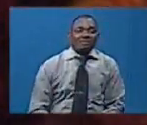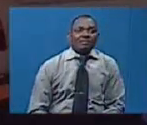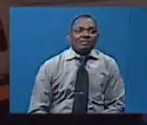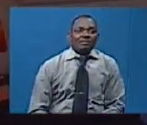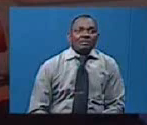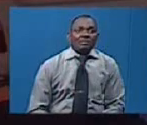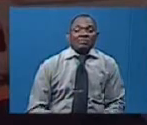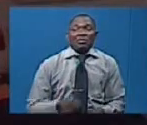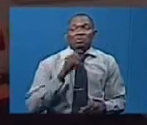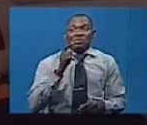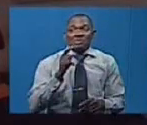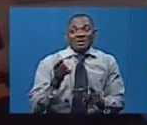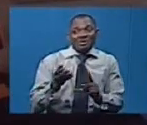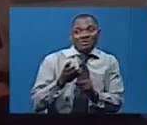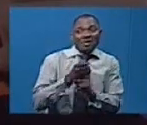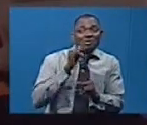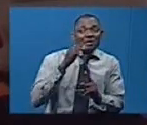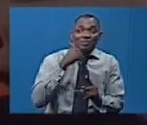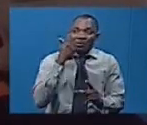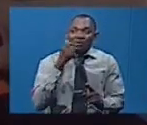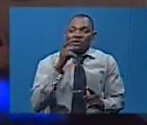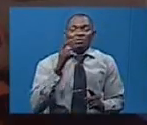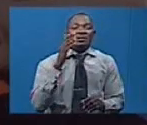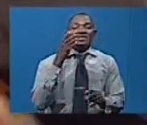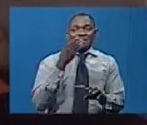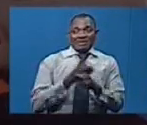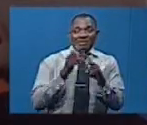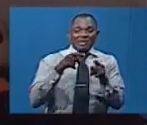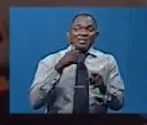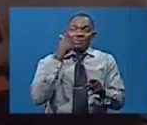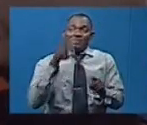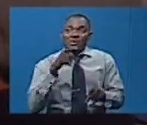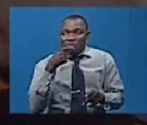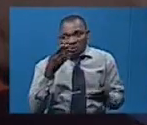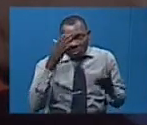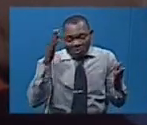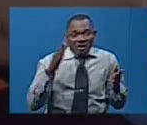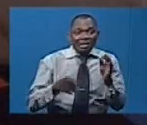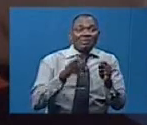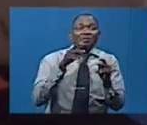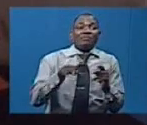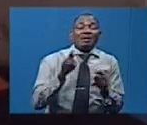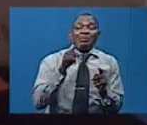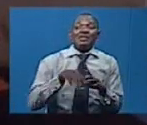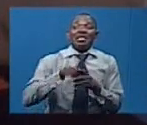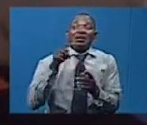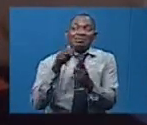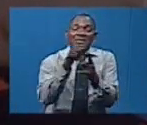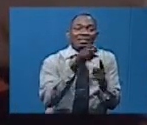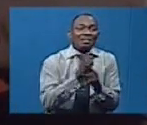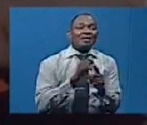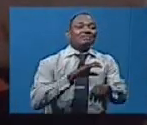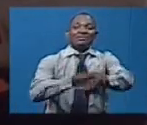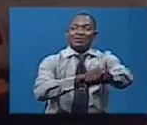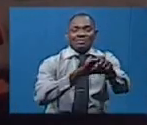willy-nilly. This is very difficult to determine who a prostitute is, because if you find ladies in town, you don't just